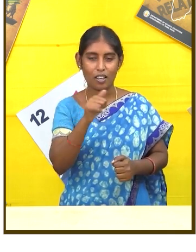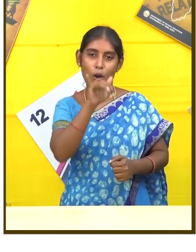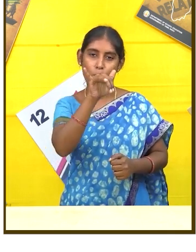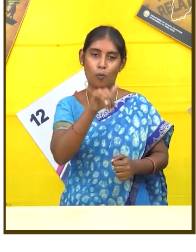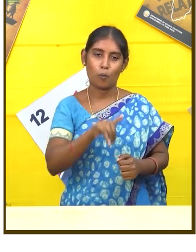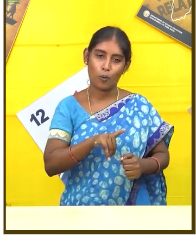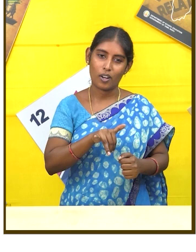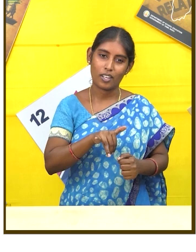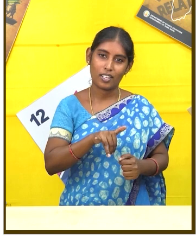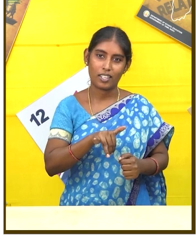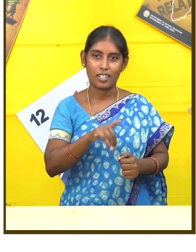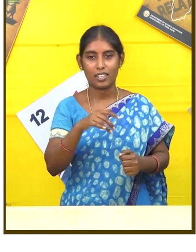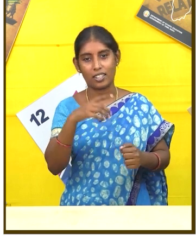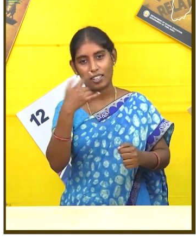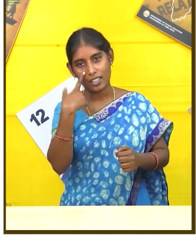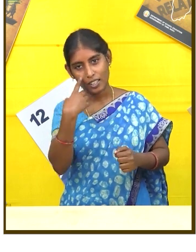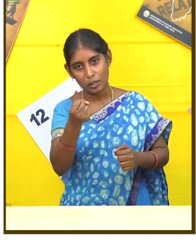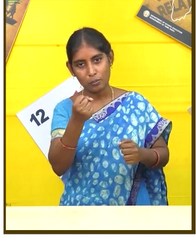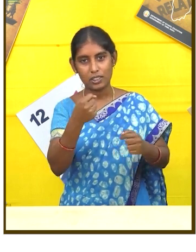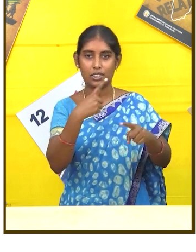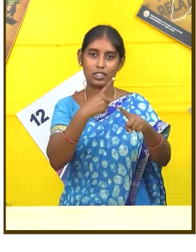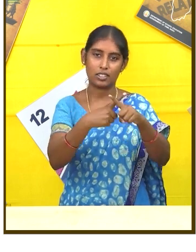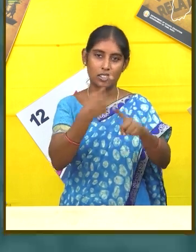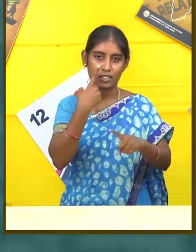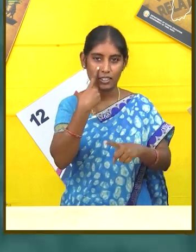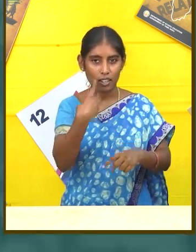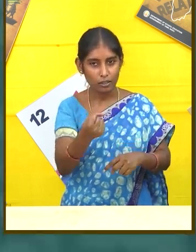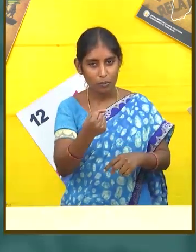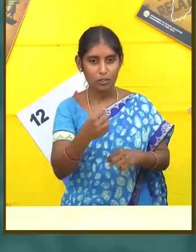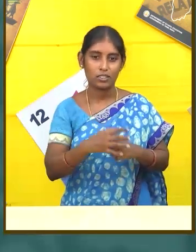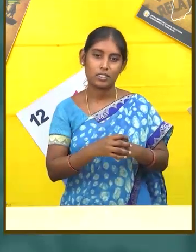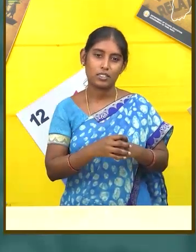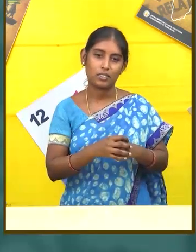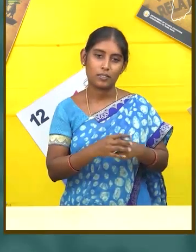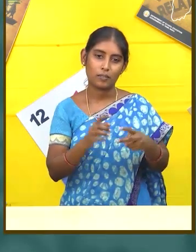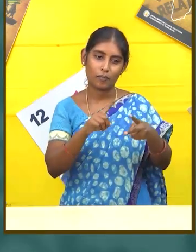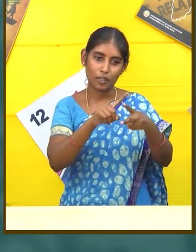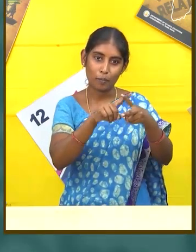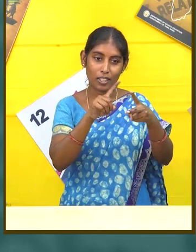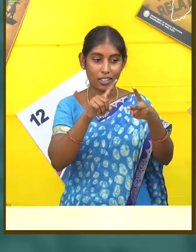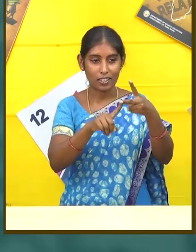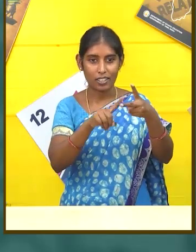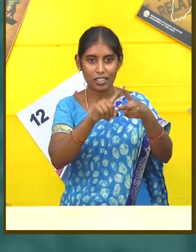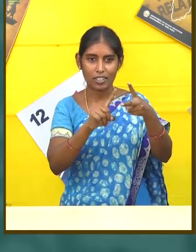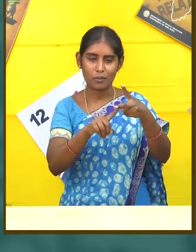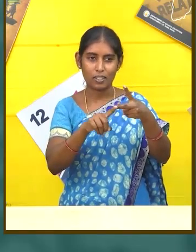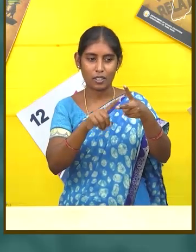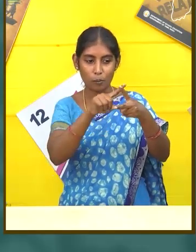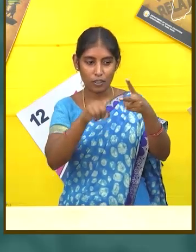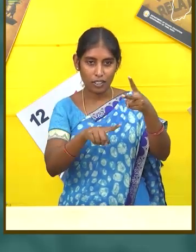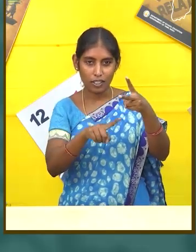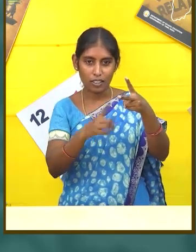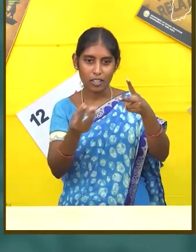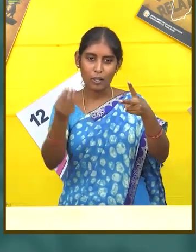now. You know now x value and also y value. Both the values we have substitute in any one of the first